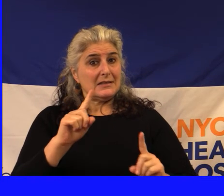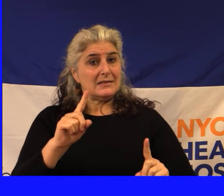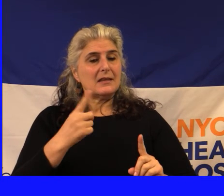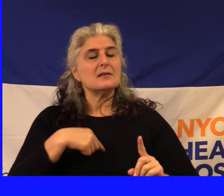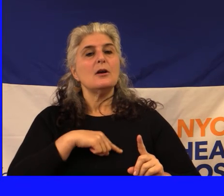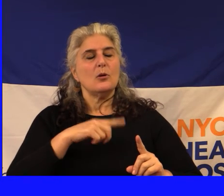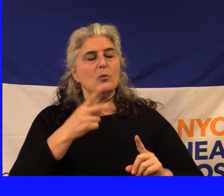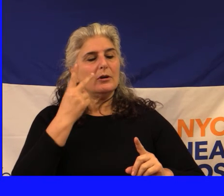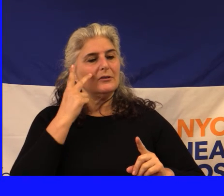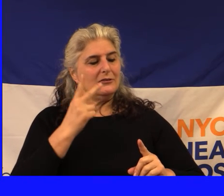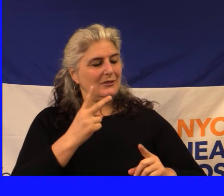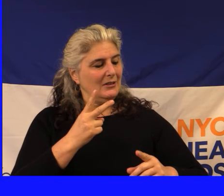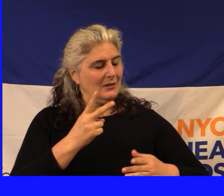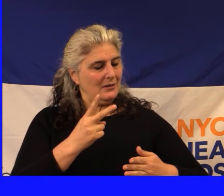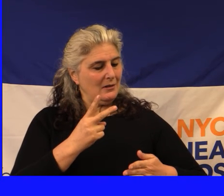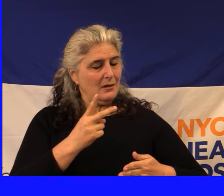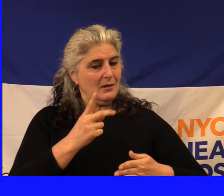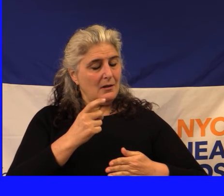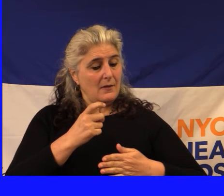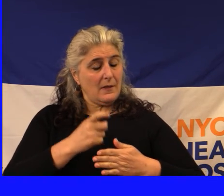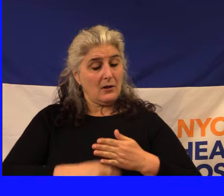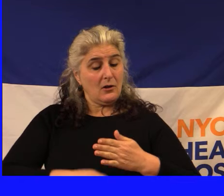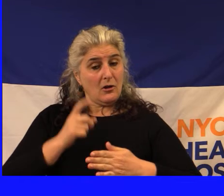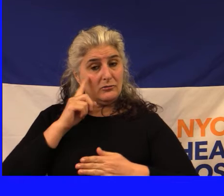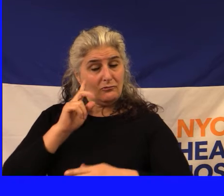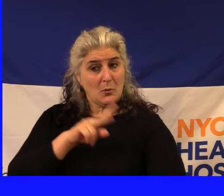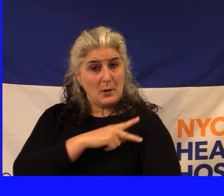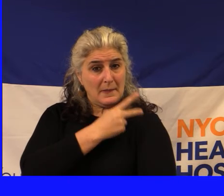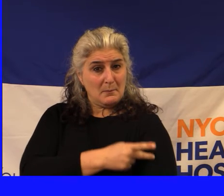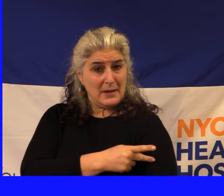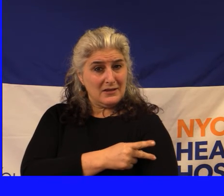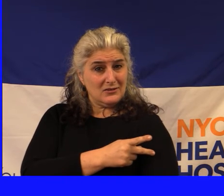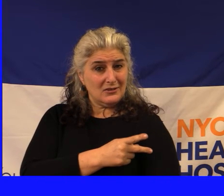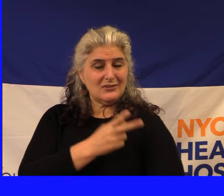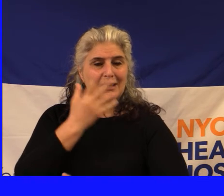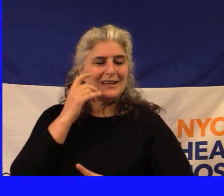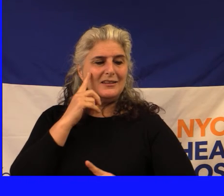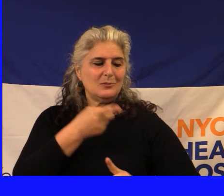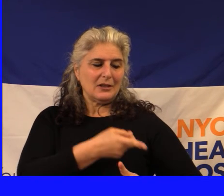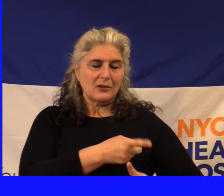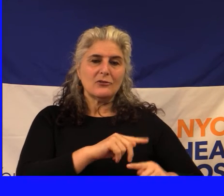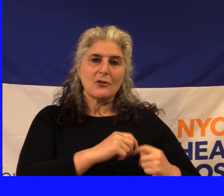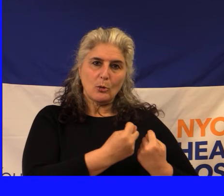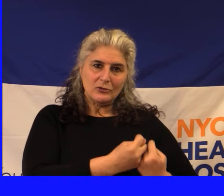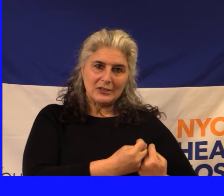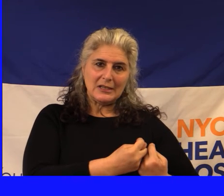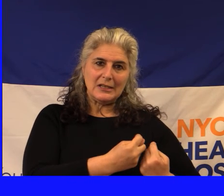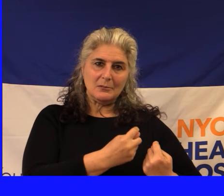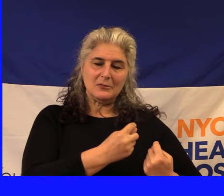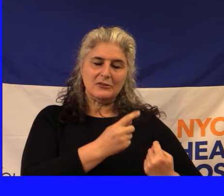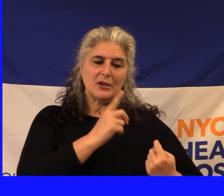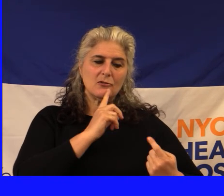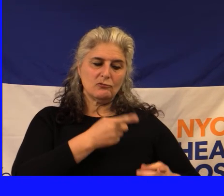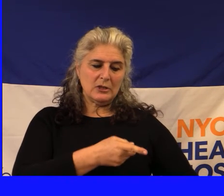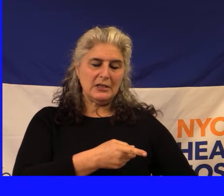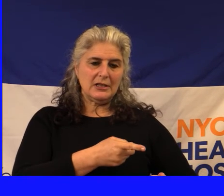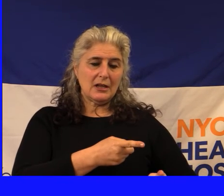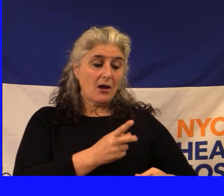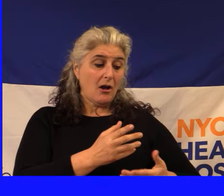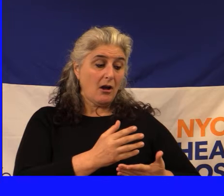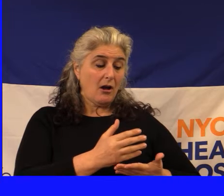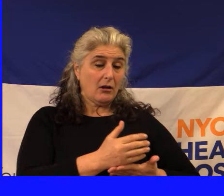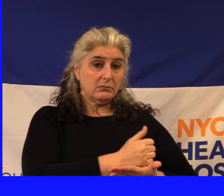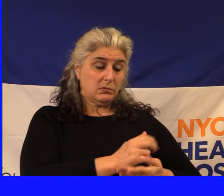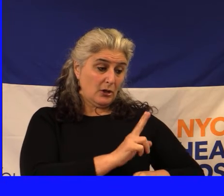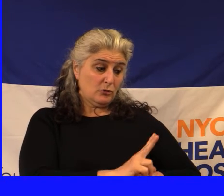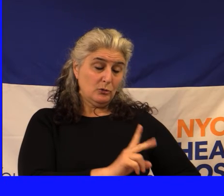costs for our group of patients, it's because these facility-based teams are taking the data that we've